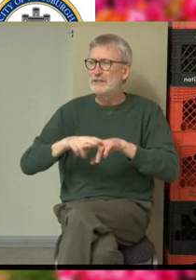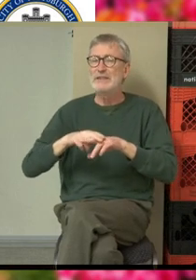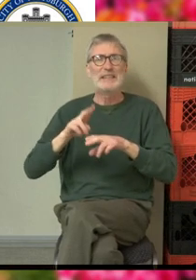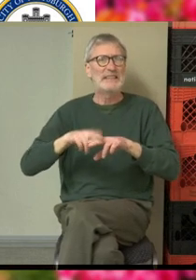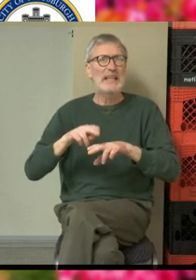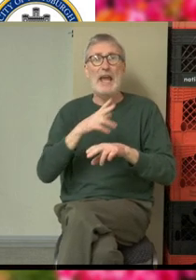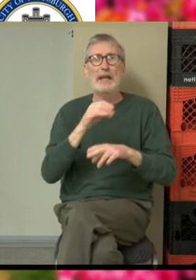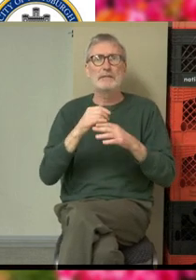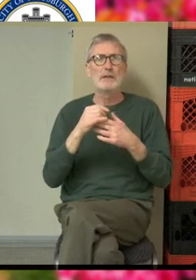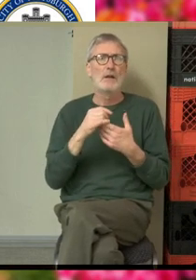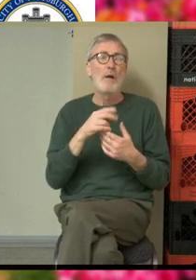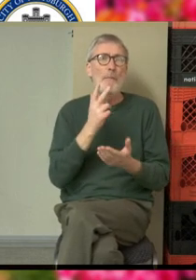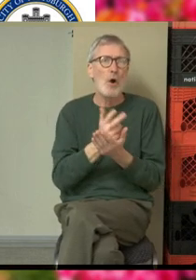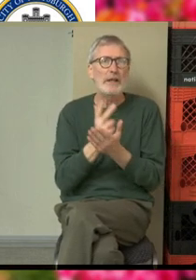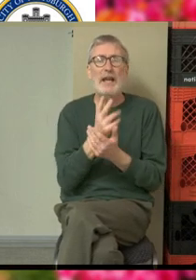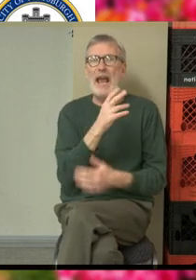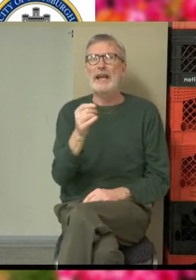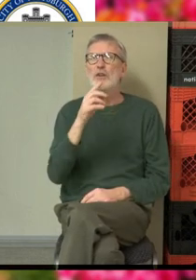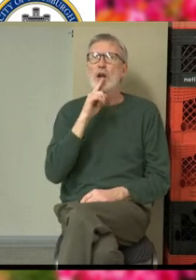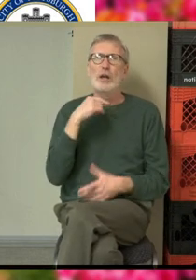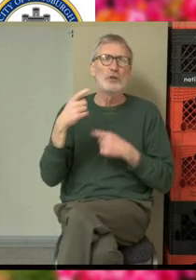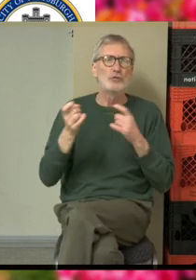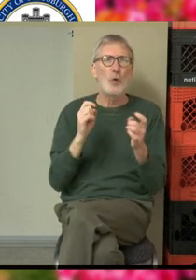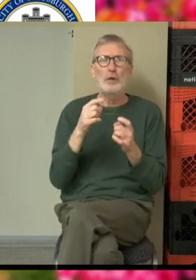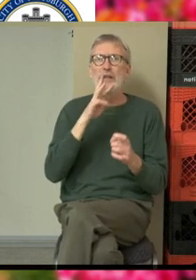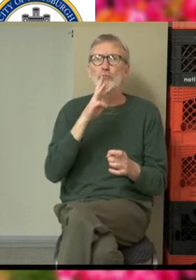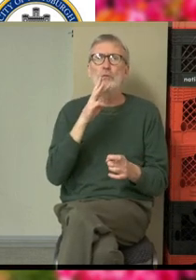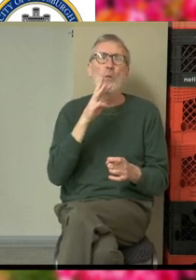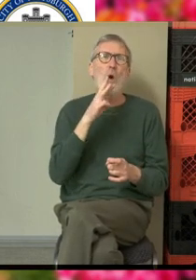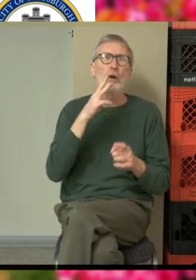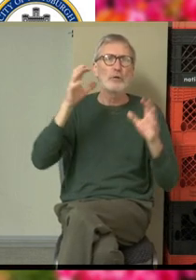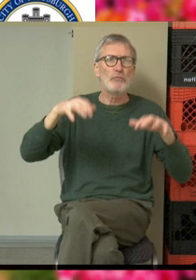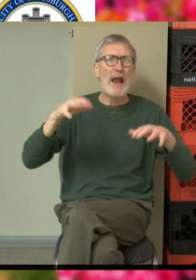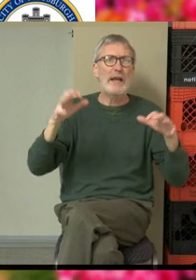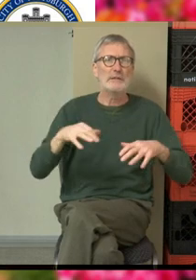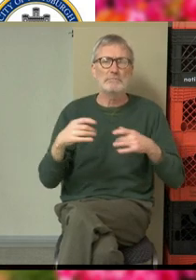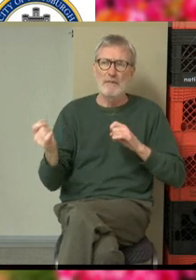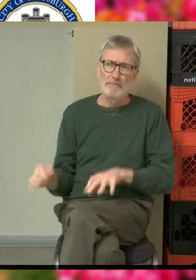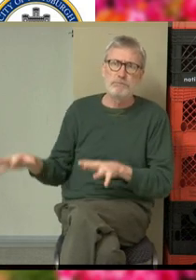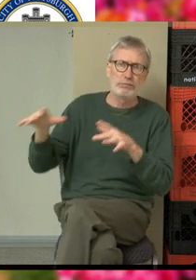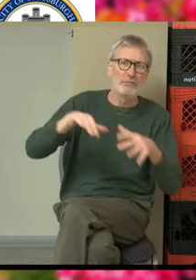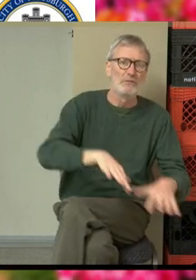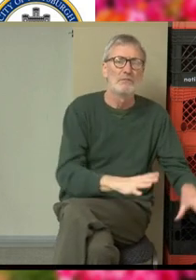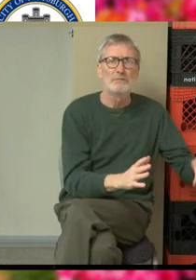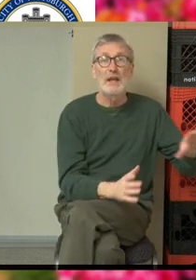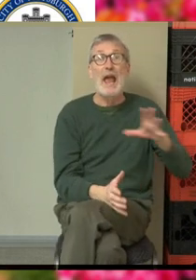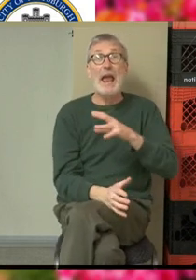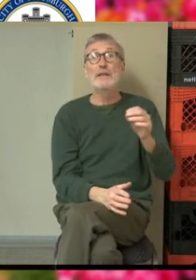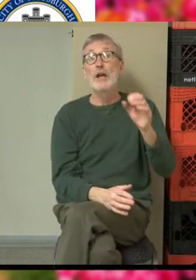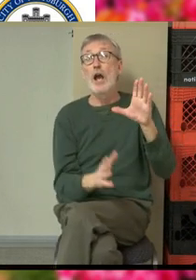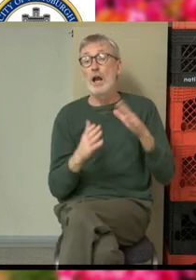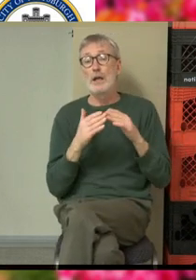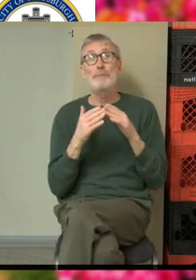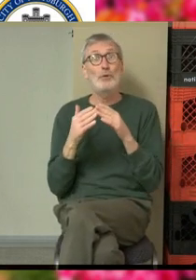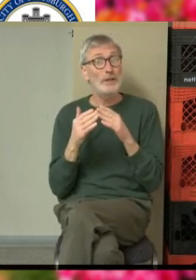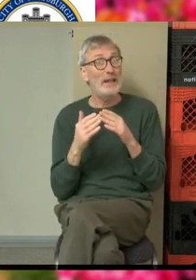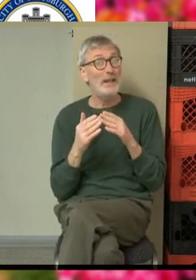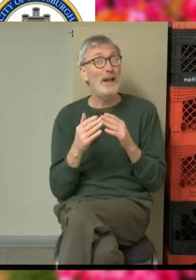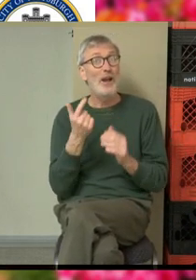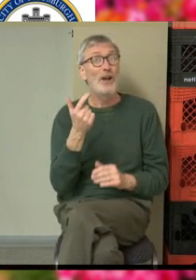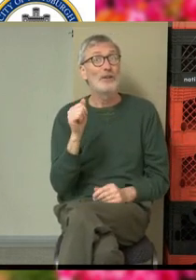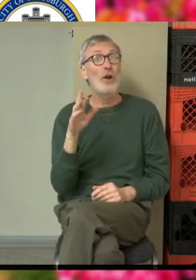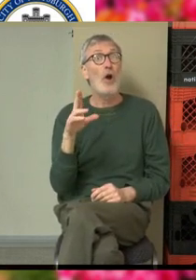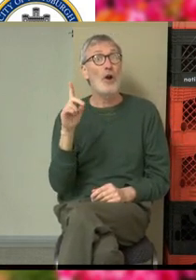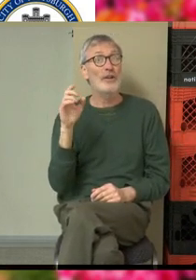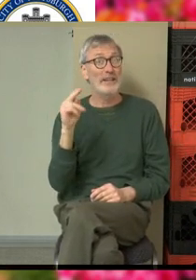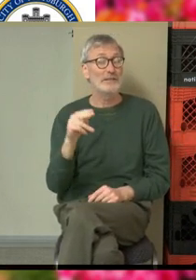as stormwater management throughout the park and community gardens. So keeping